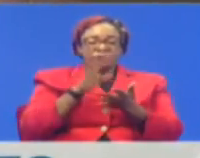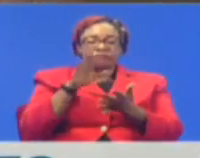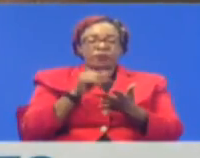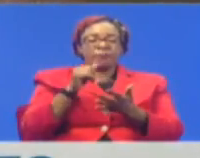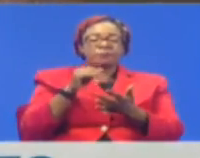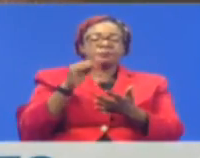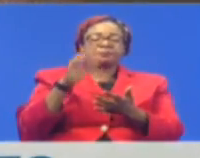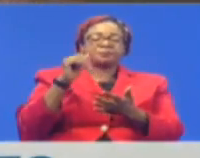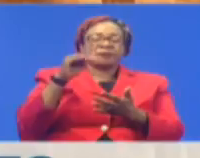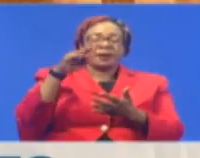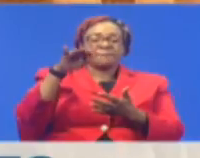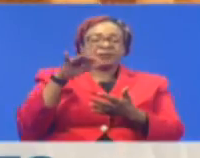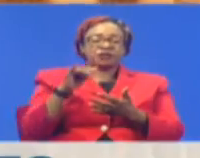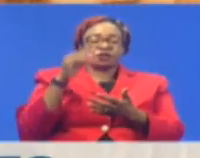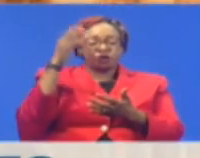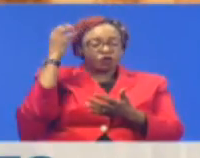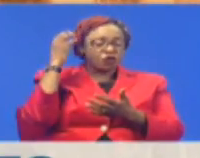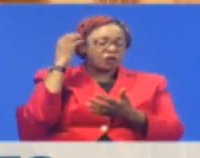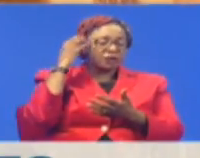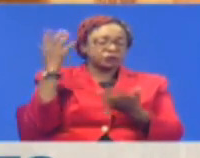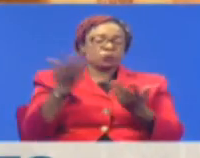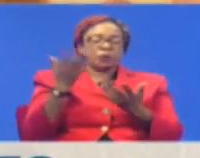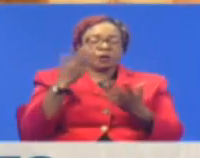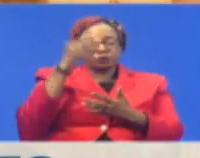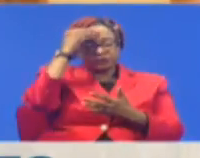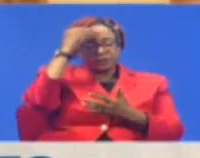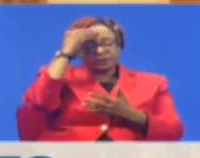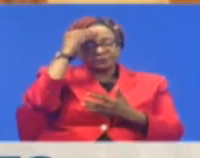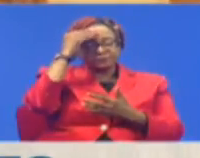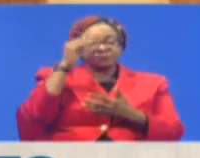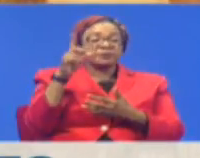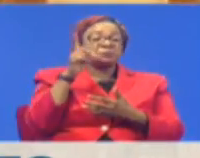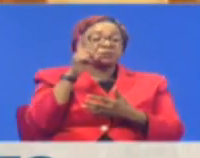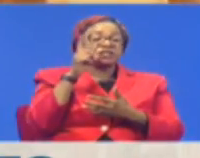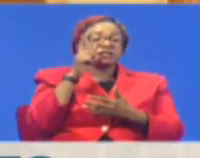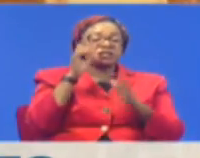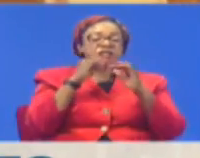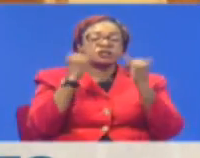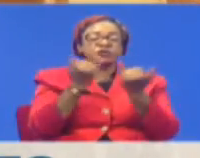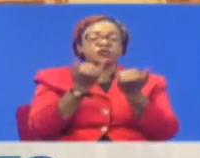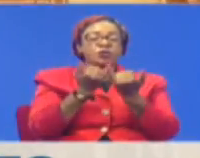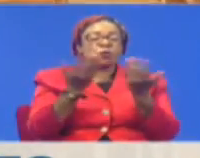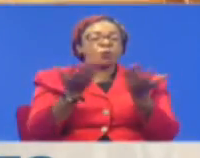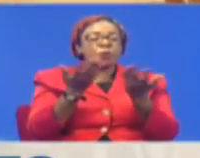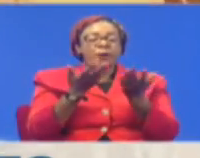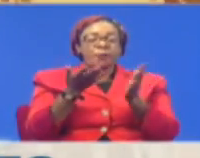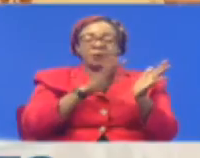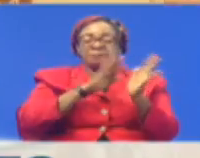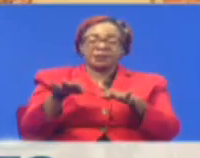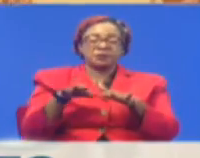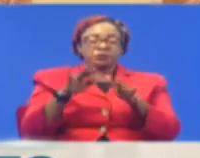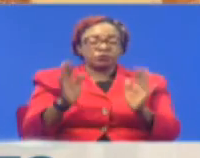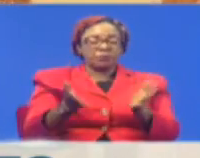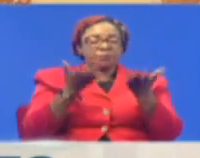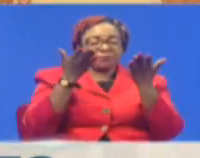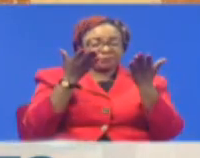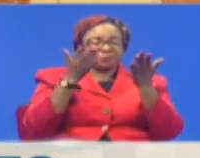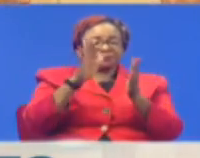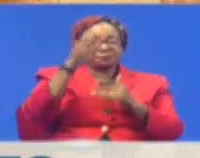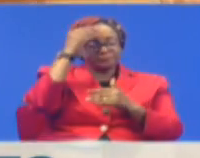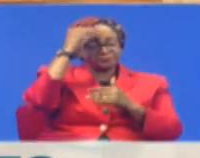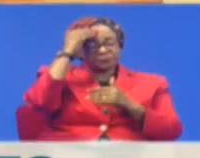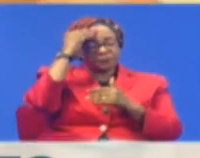Cambridge, where he had studied. It is at this British institution where he went back to upgrade his education, earning him a